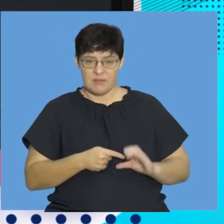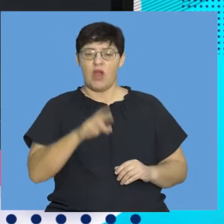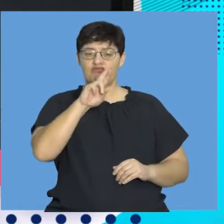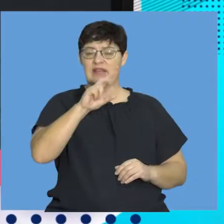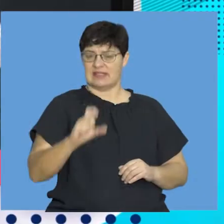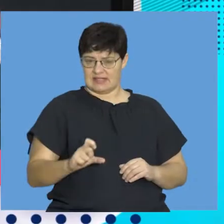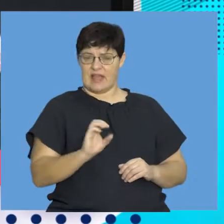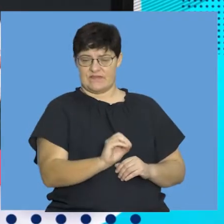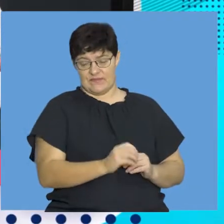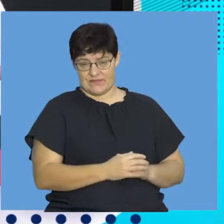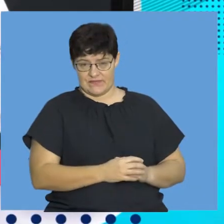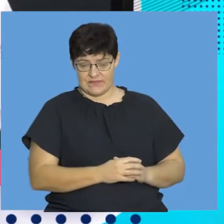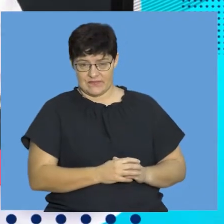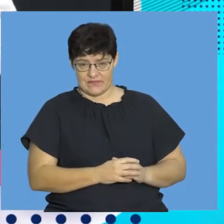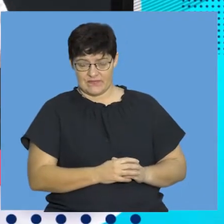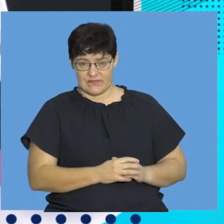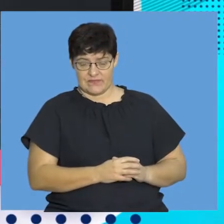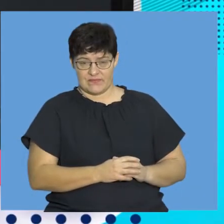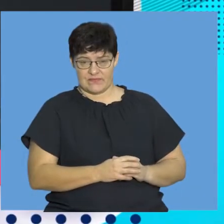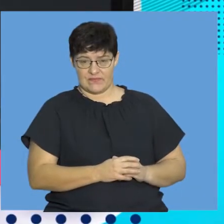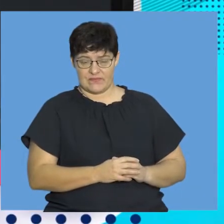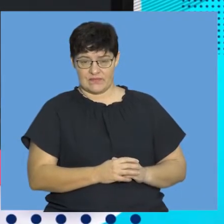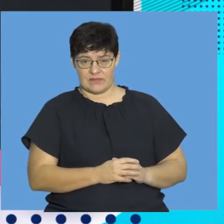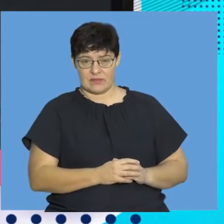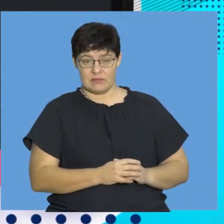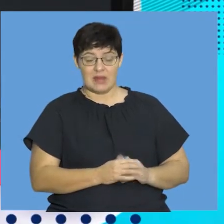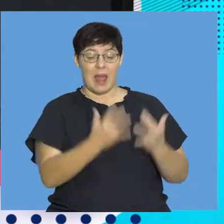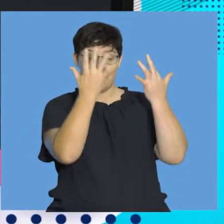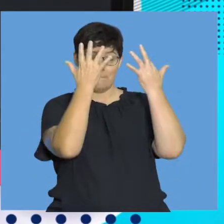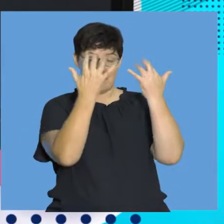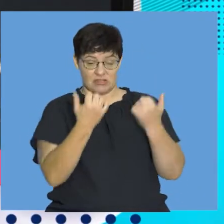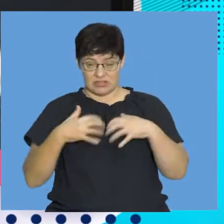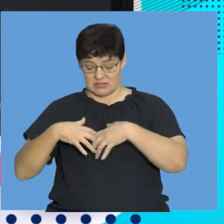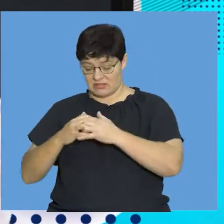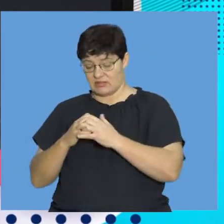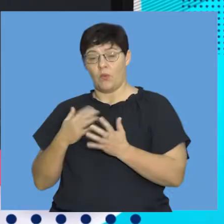cents. Now remember, that's the budget that you are drawing up.